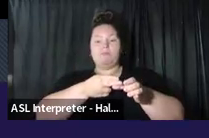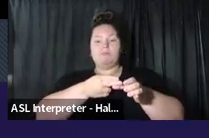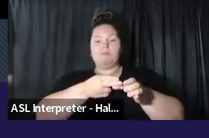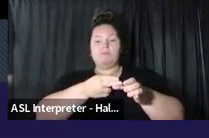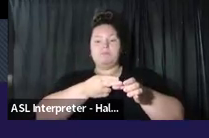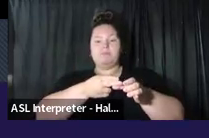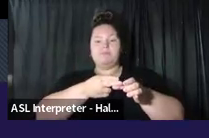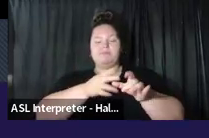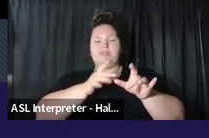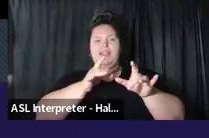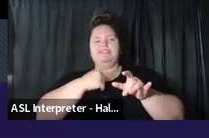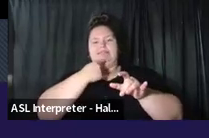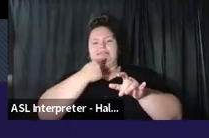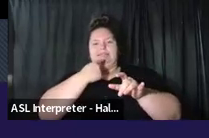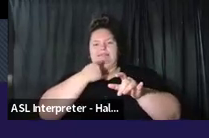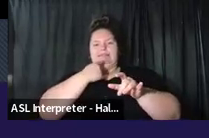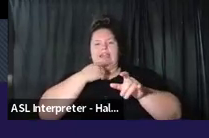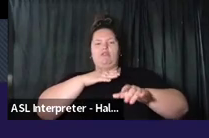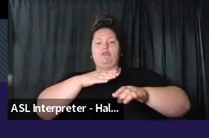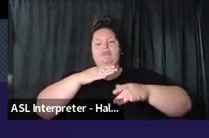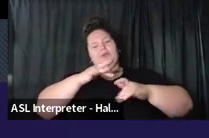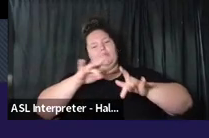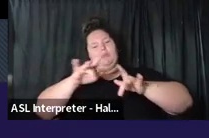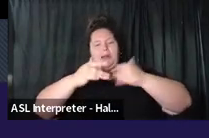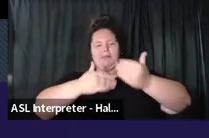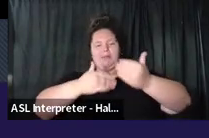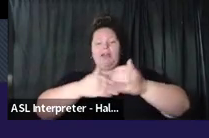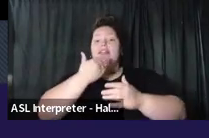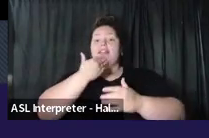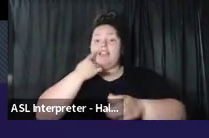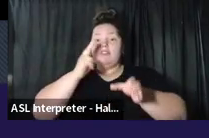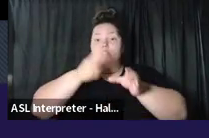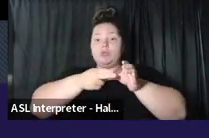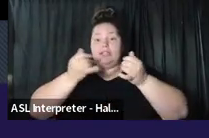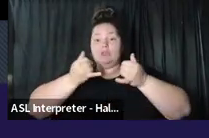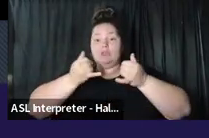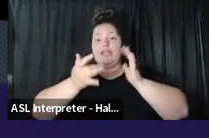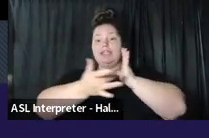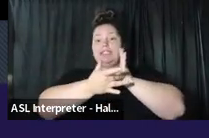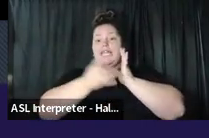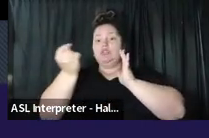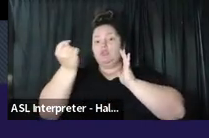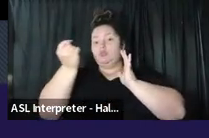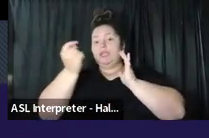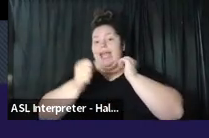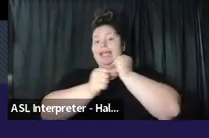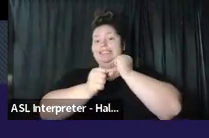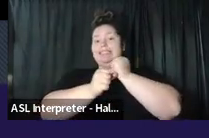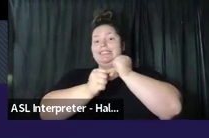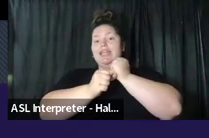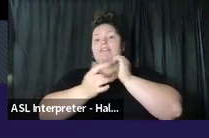Thank you. Thank you everyone for joining us today. We're going to start with our Tech Tuesday, assistive technology for